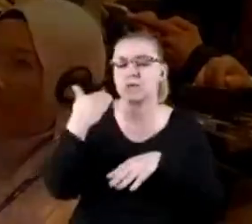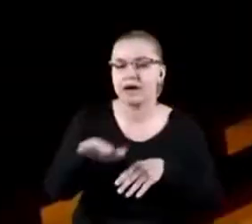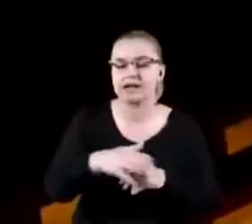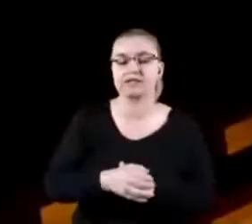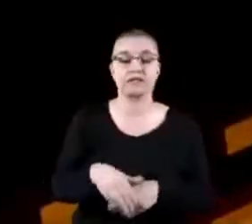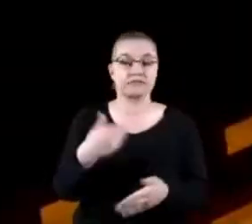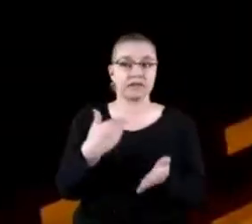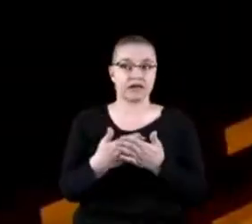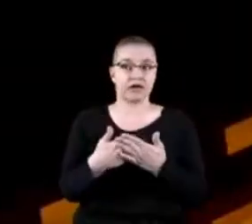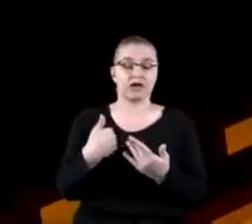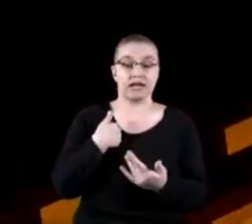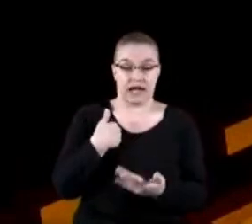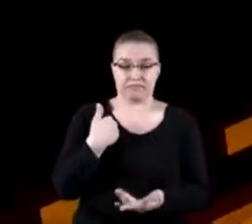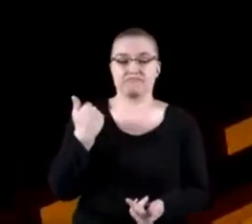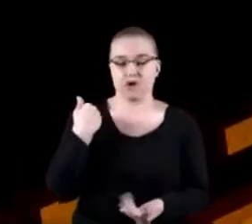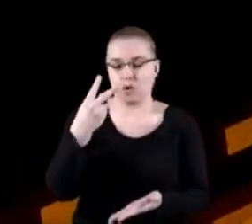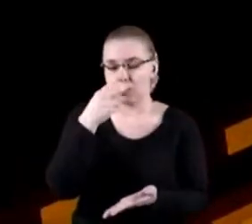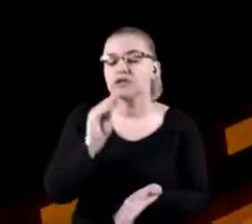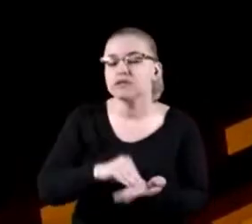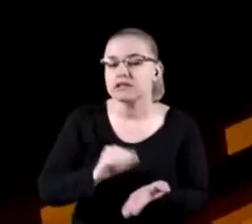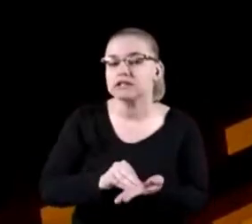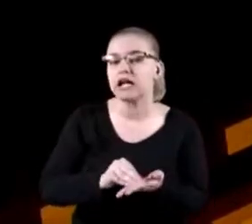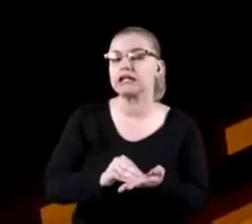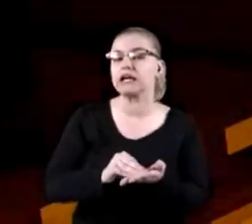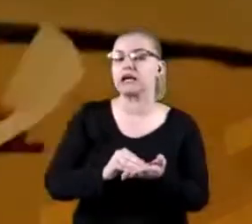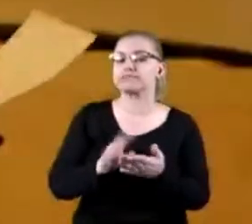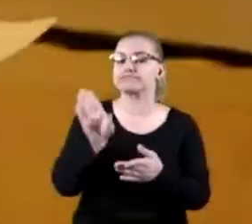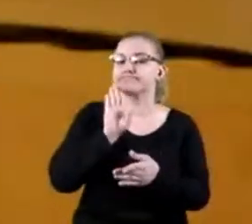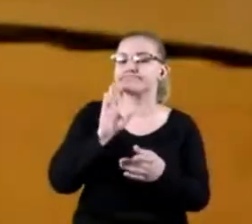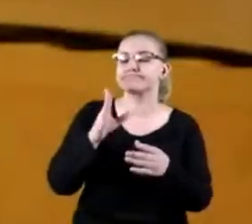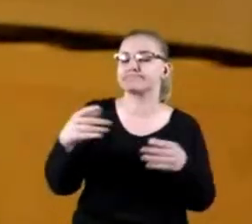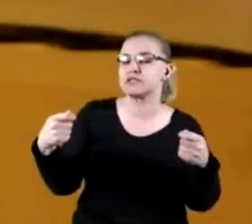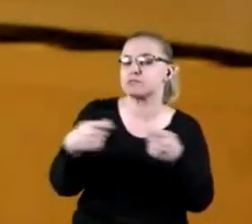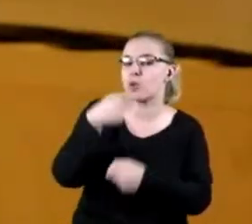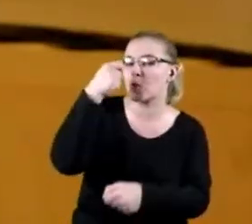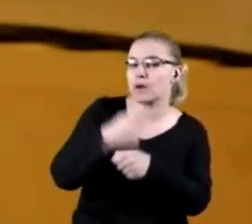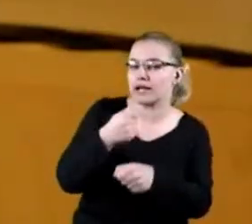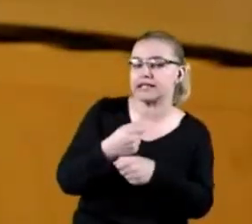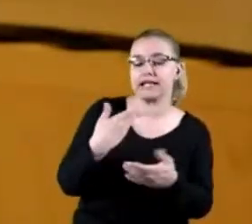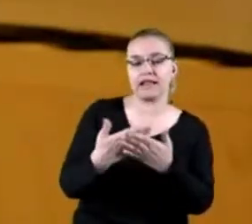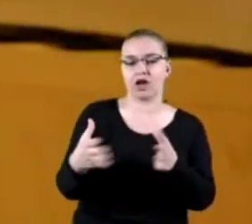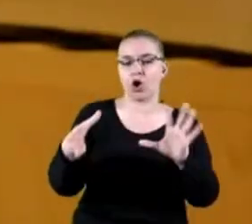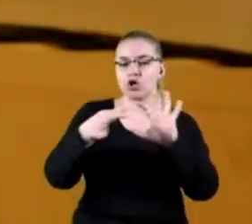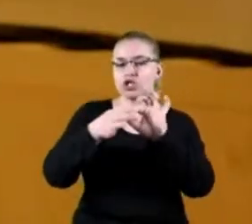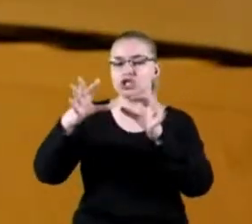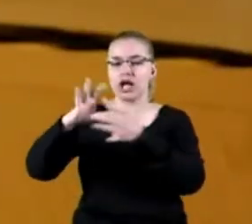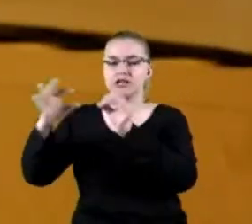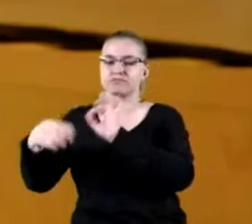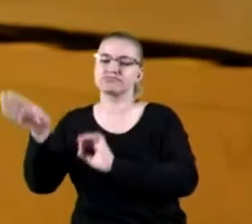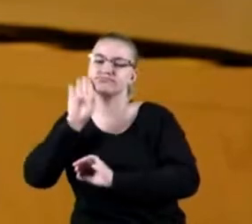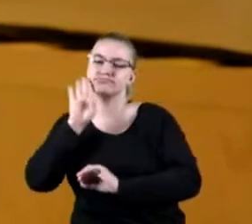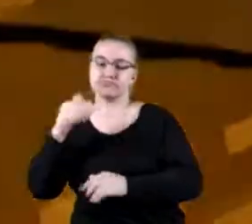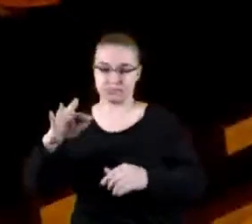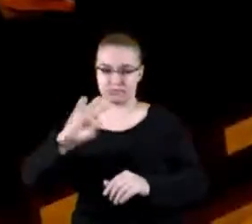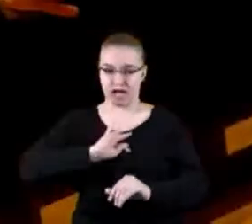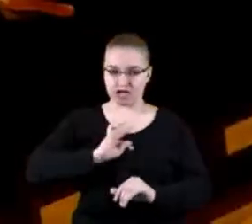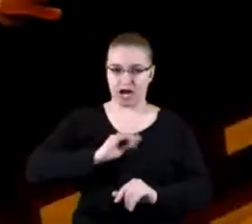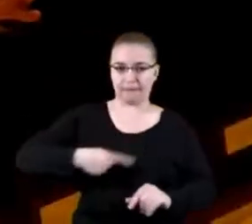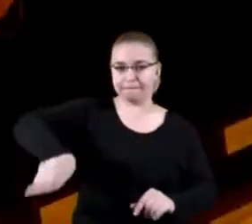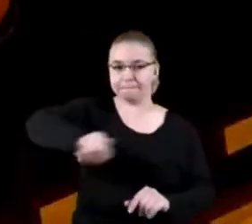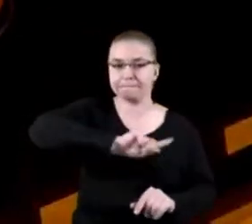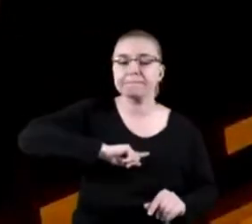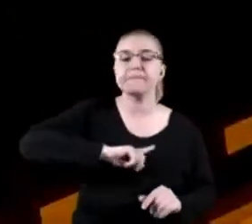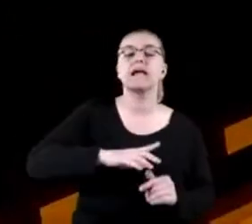it's very important. And this is why networks like ours has a raison d'être, the